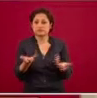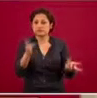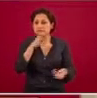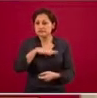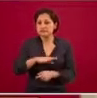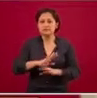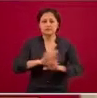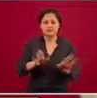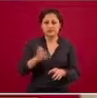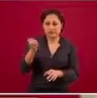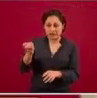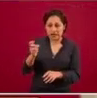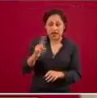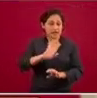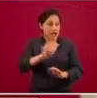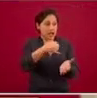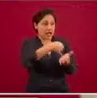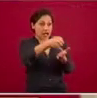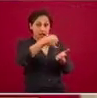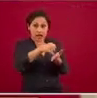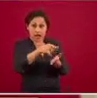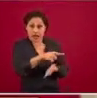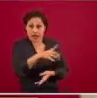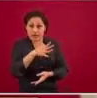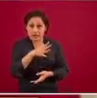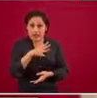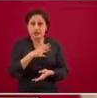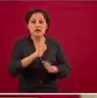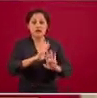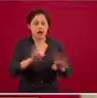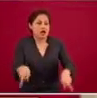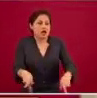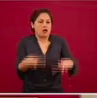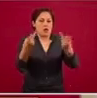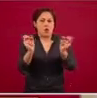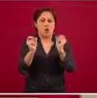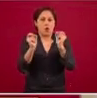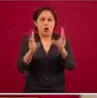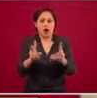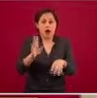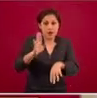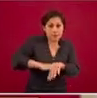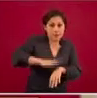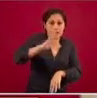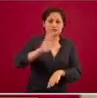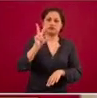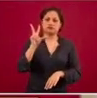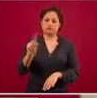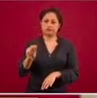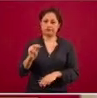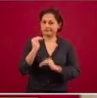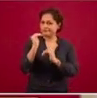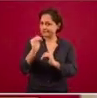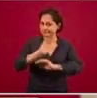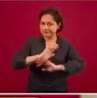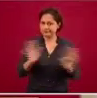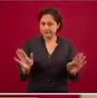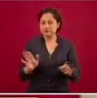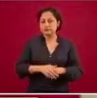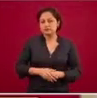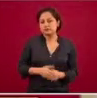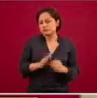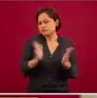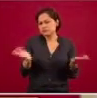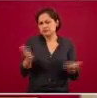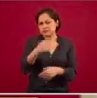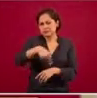the suppliers didn't have the capacities to store it. So we authorized the selling of those materials in order for